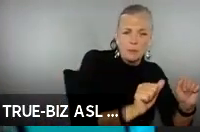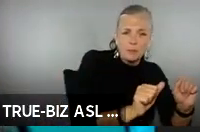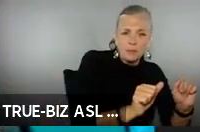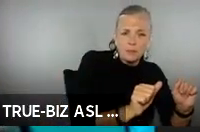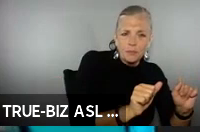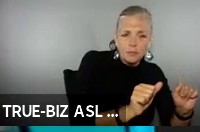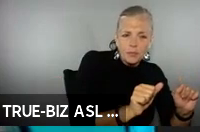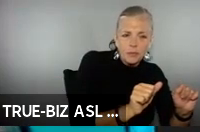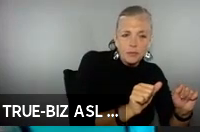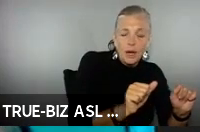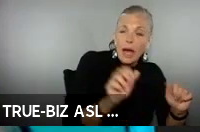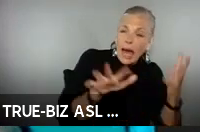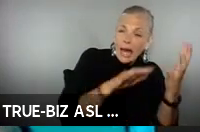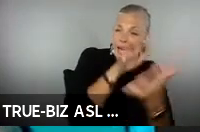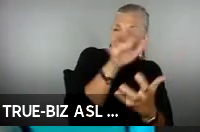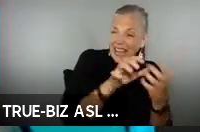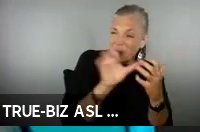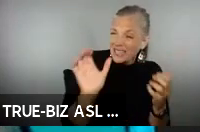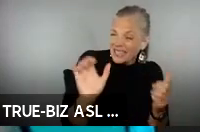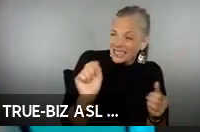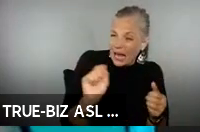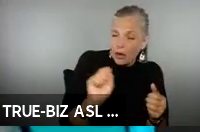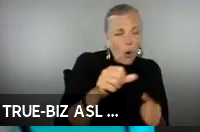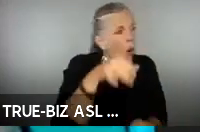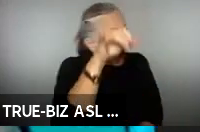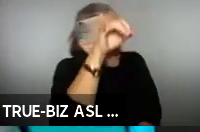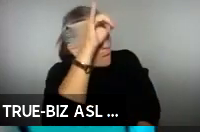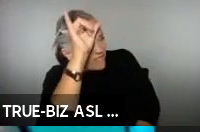Cloudier in Seattle? Worse in Buffalo, I'm told.